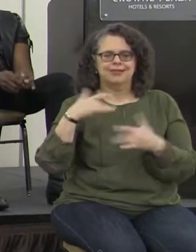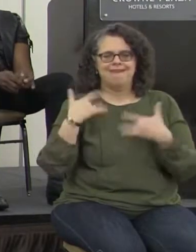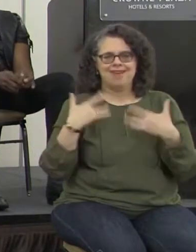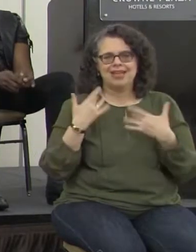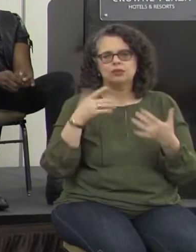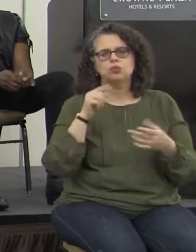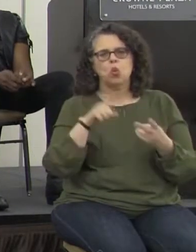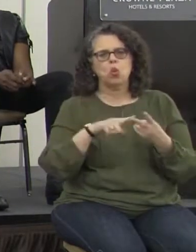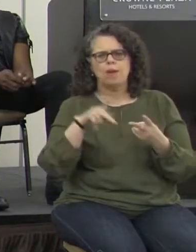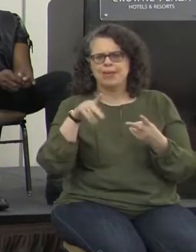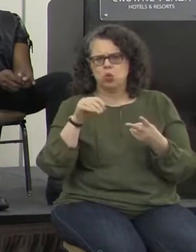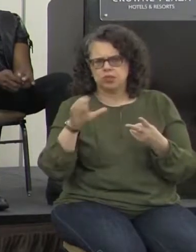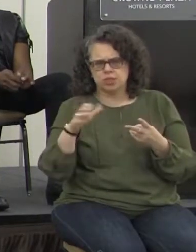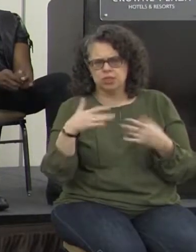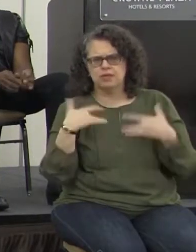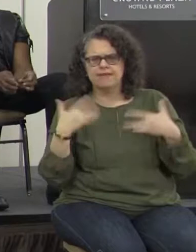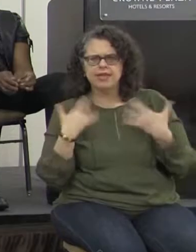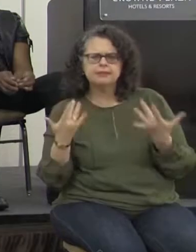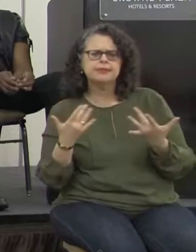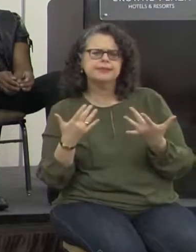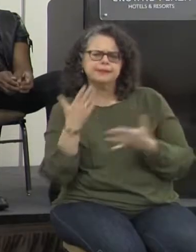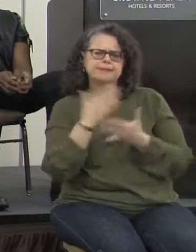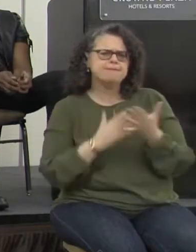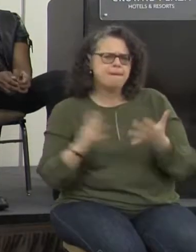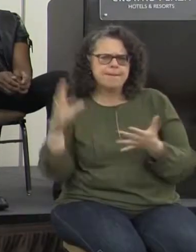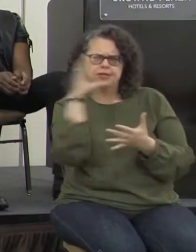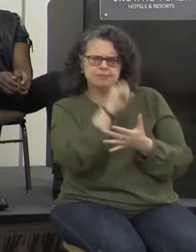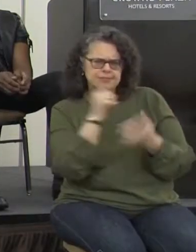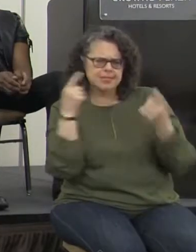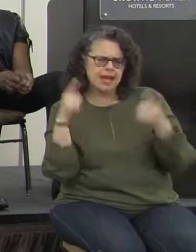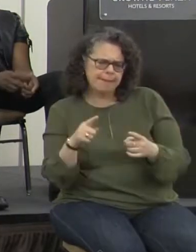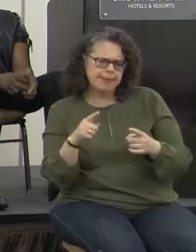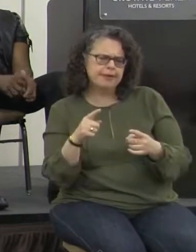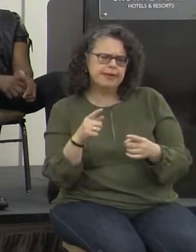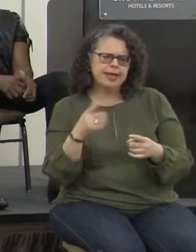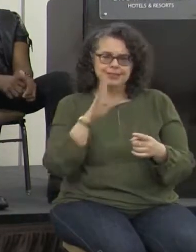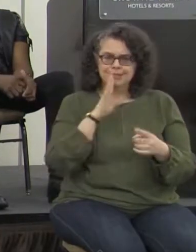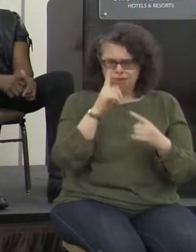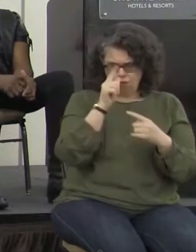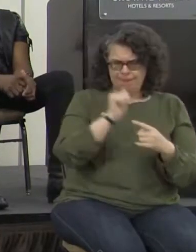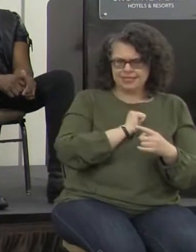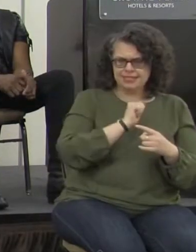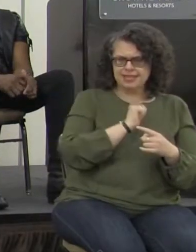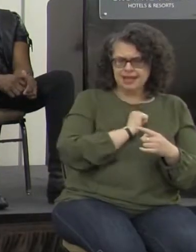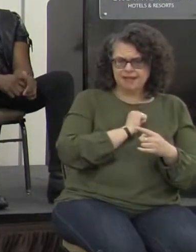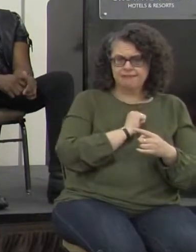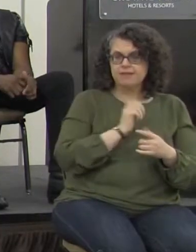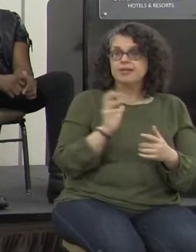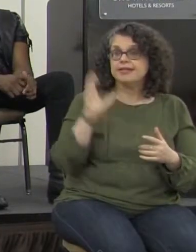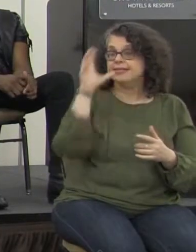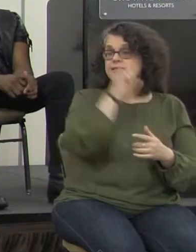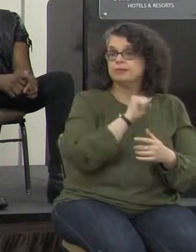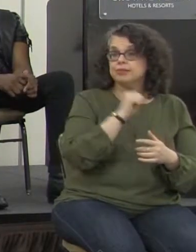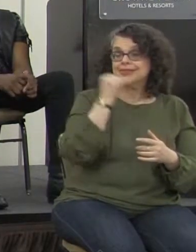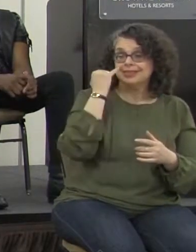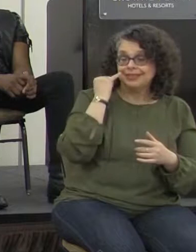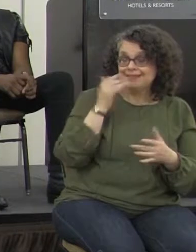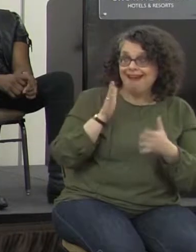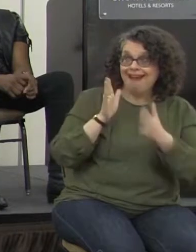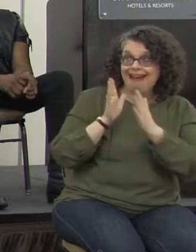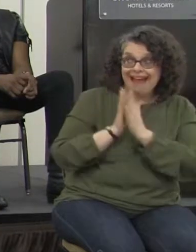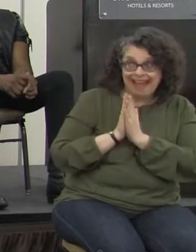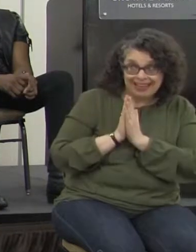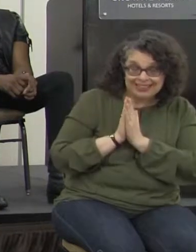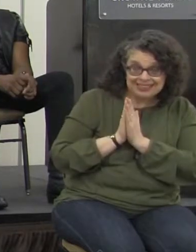are assumptions made. And I guess on my part, speaking for myself, the assumption is if I were to